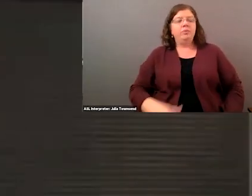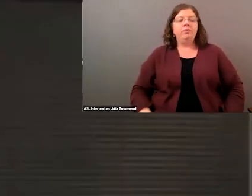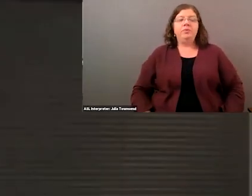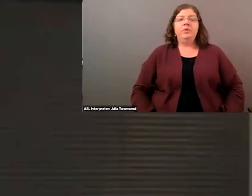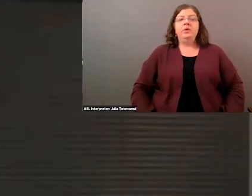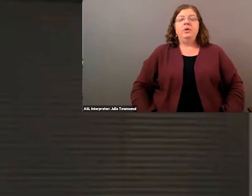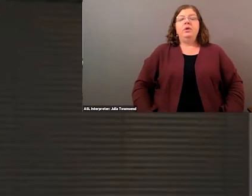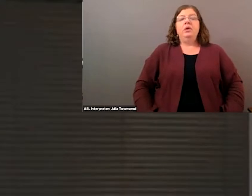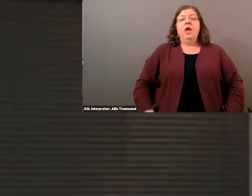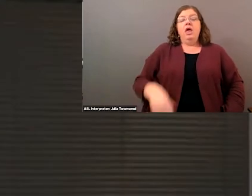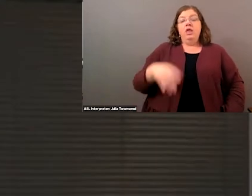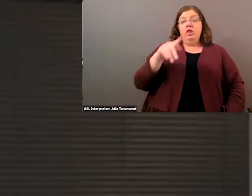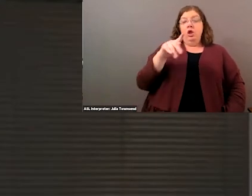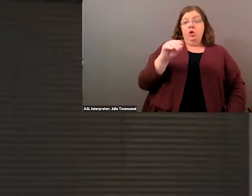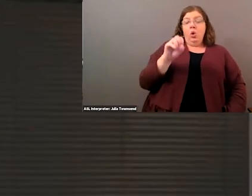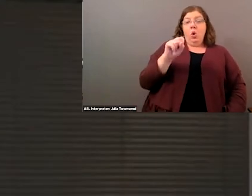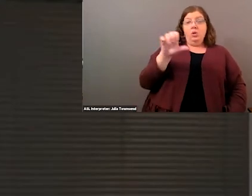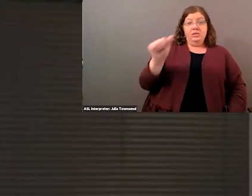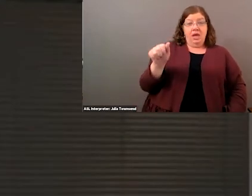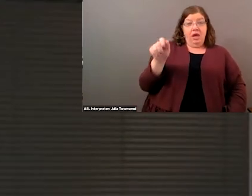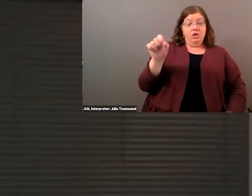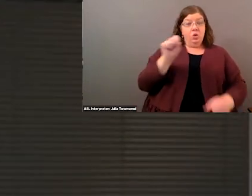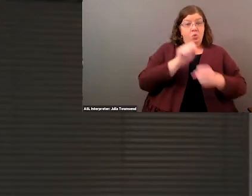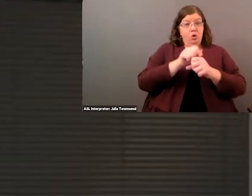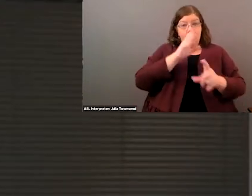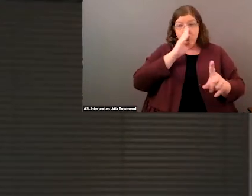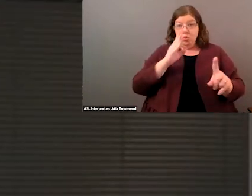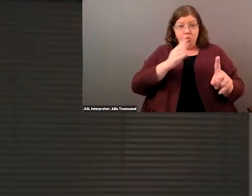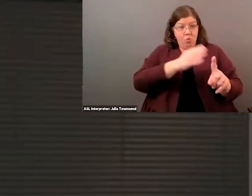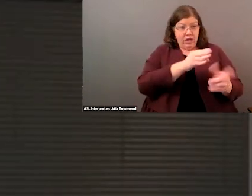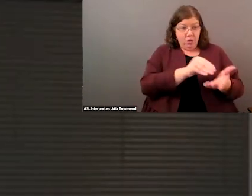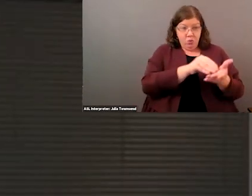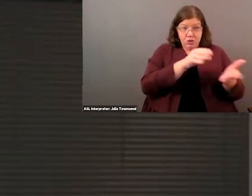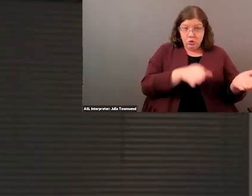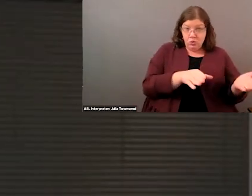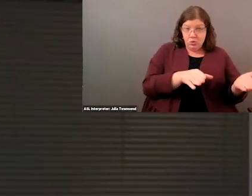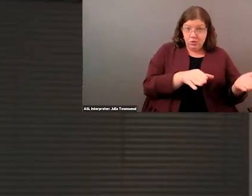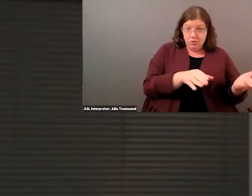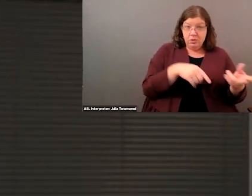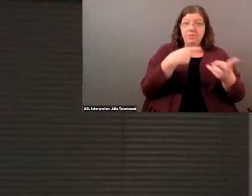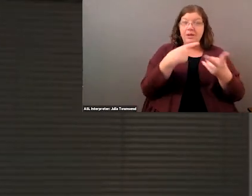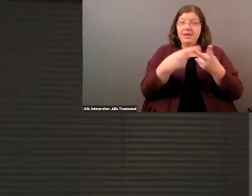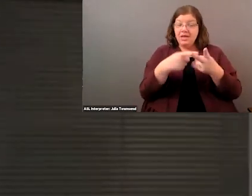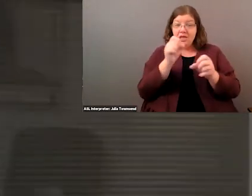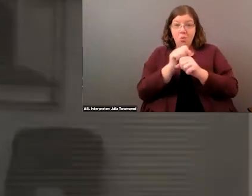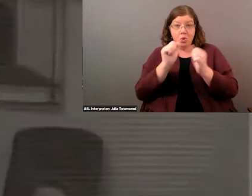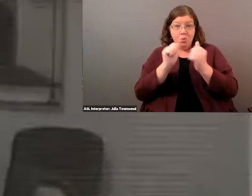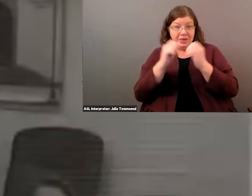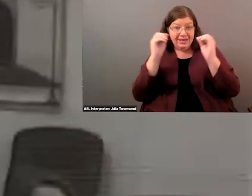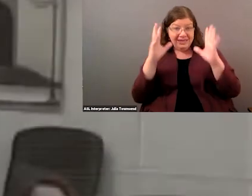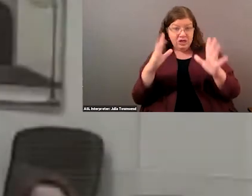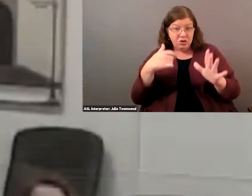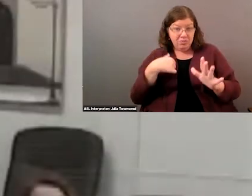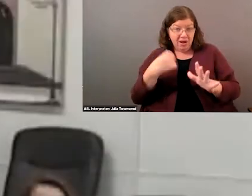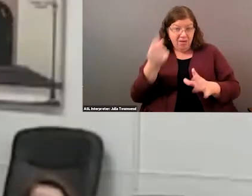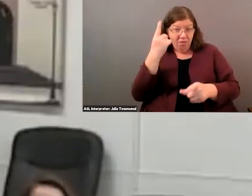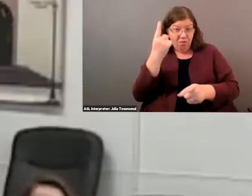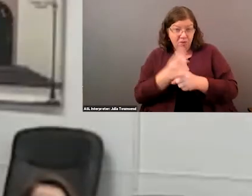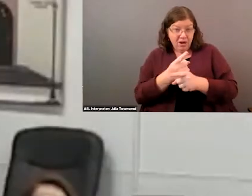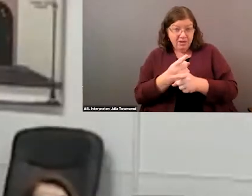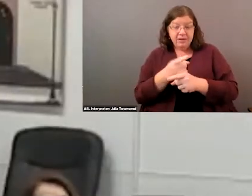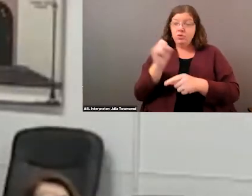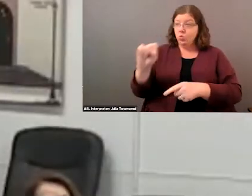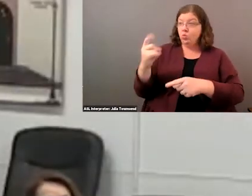and they also work with the teachers? Do I understand that correctly? That is correct. We would call this job-embedded professional development, where